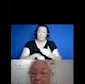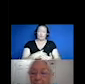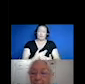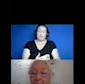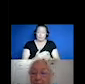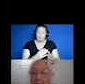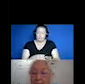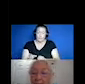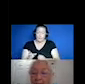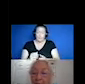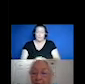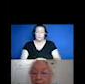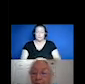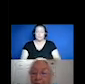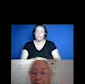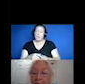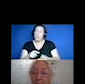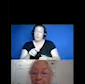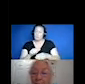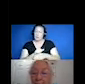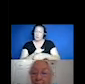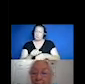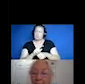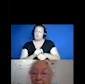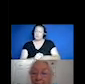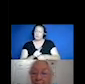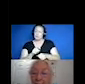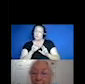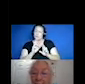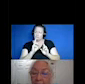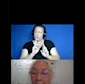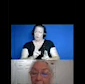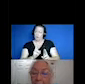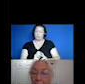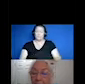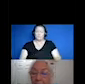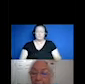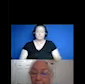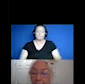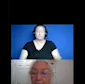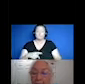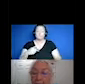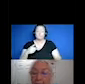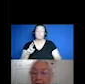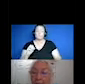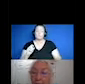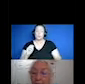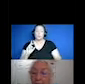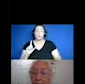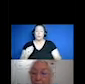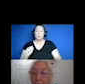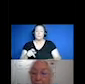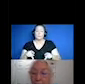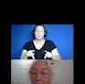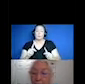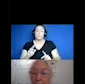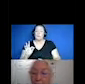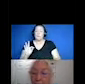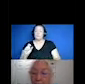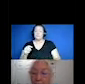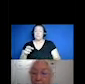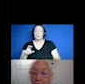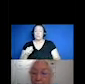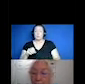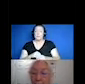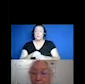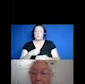delivery plan, and that those practices are honored. And that protocols permit feathers in the birthing